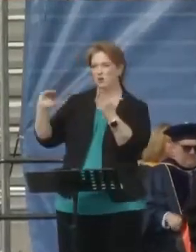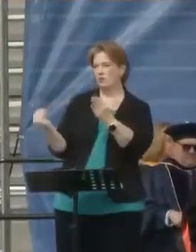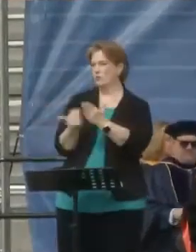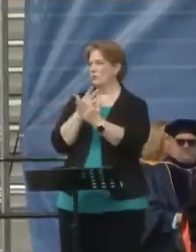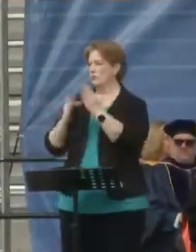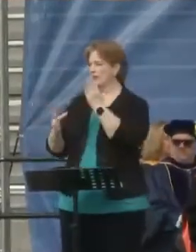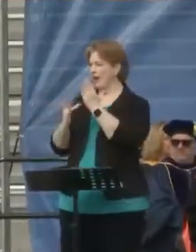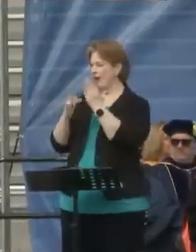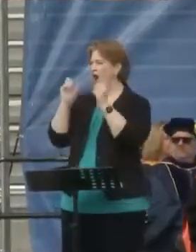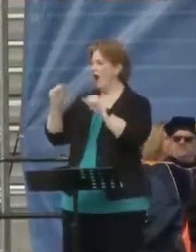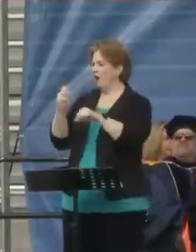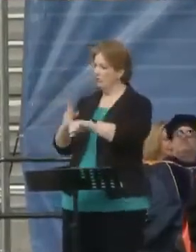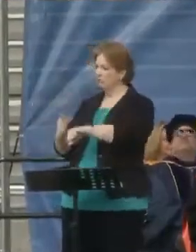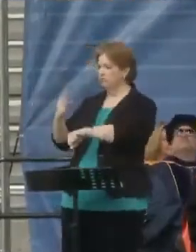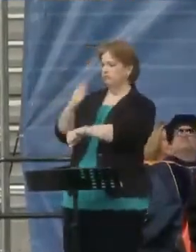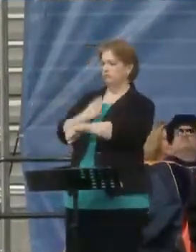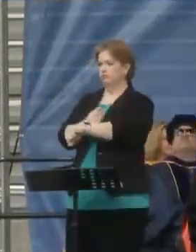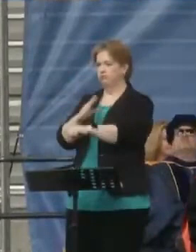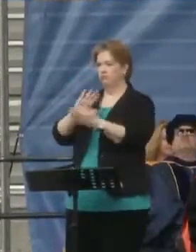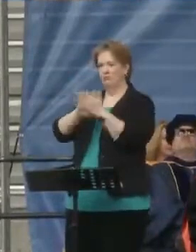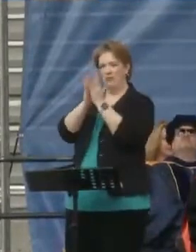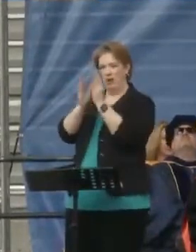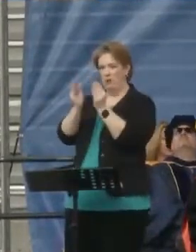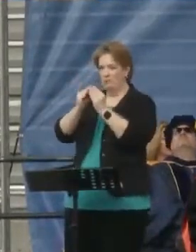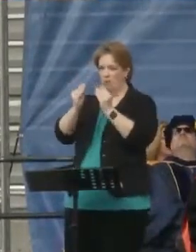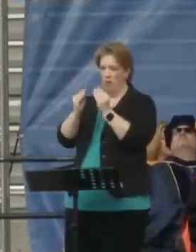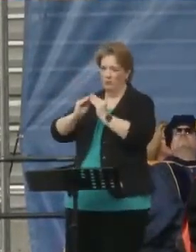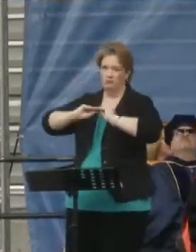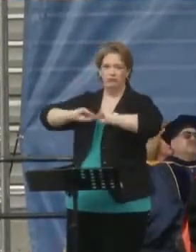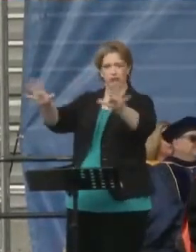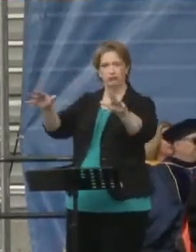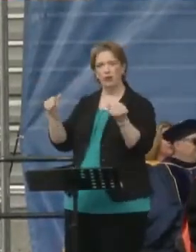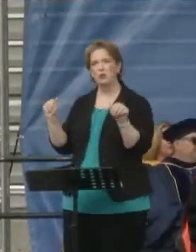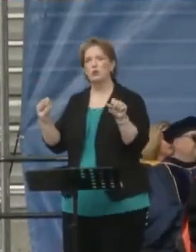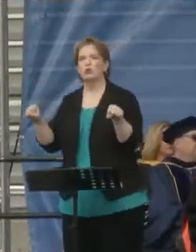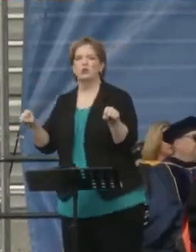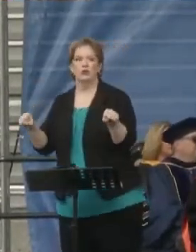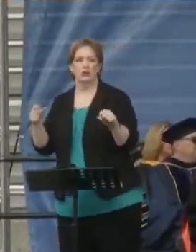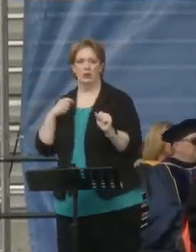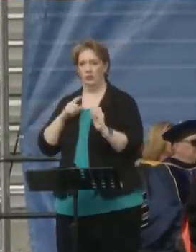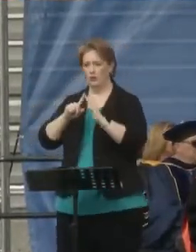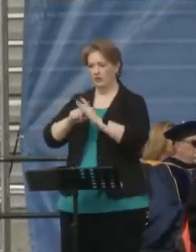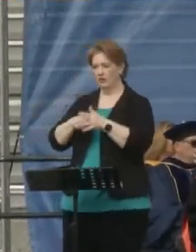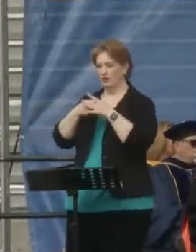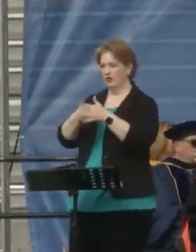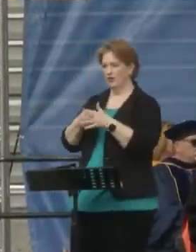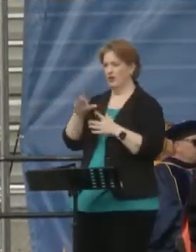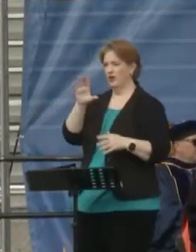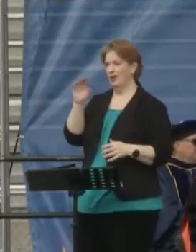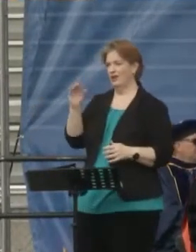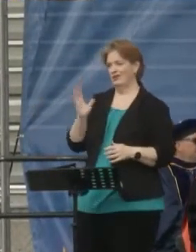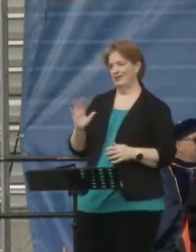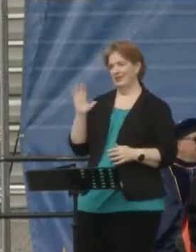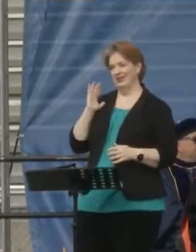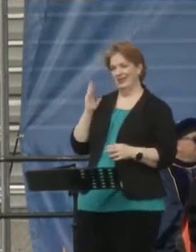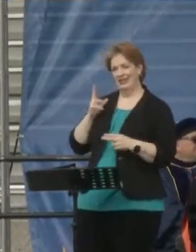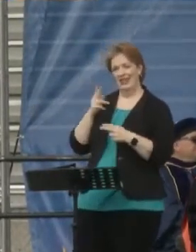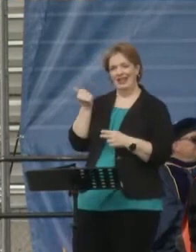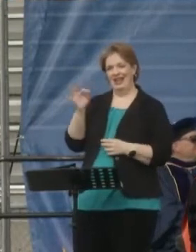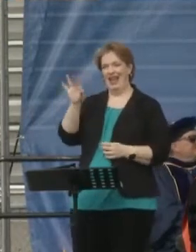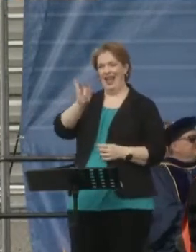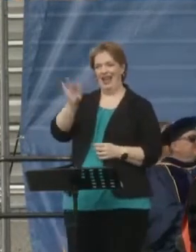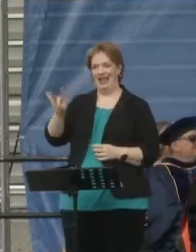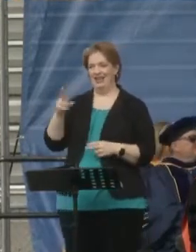much, much more, could become much bigger. We started the company SanDisk in 1988,